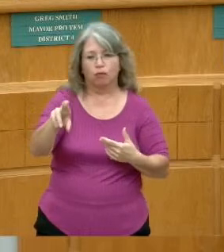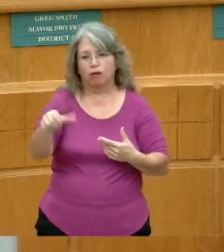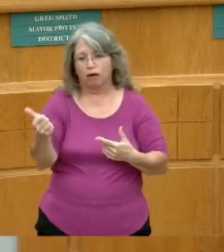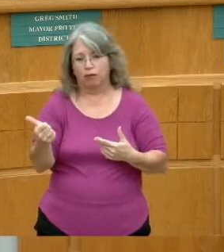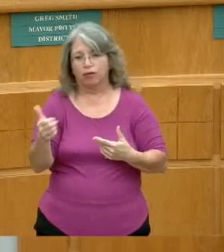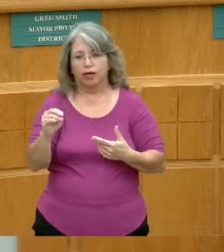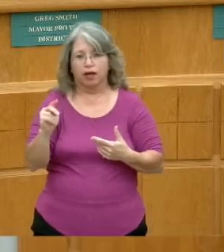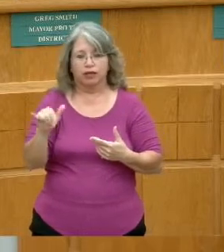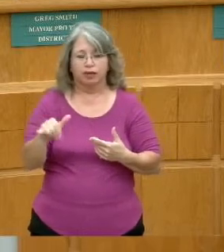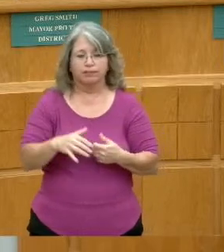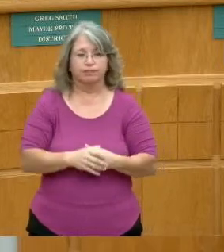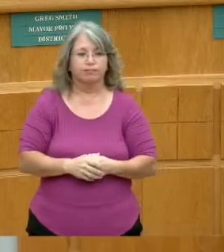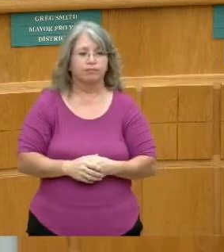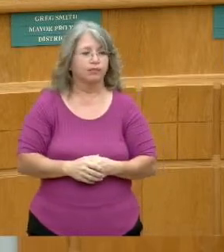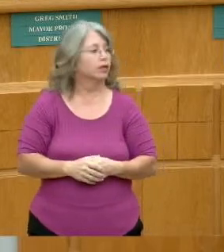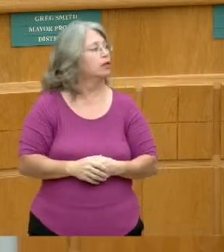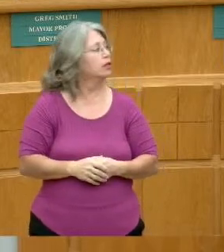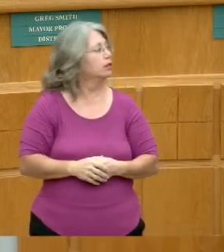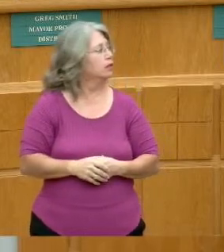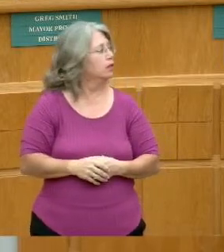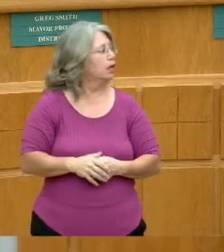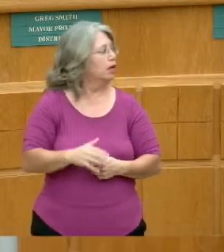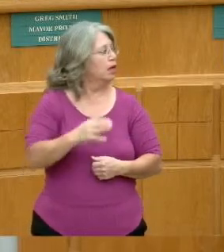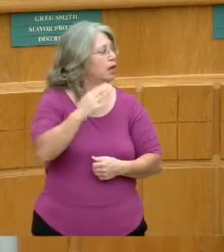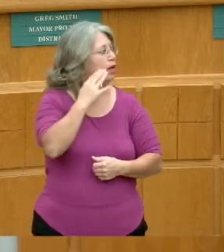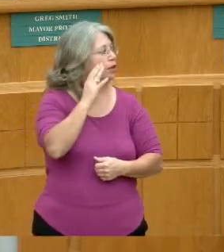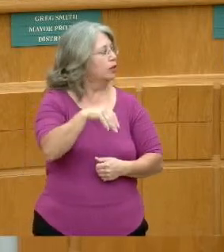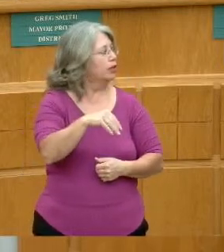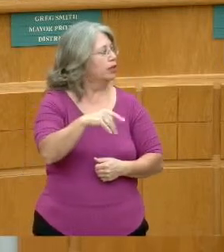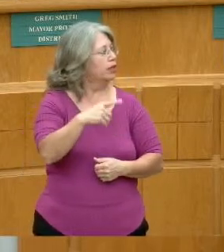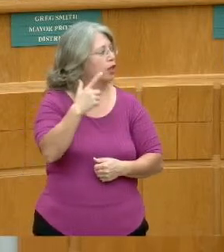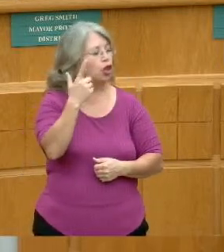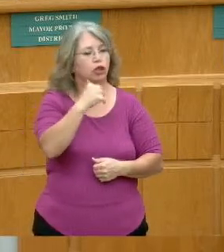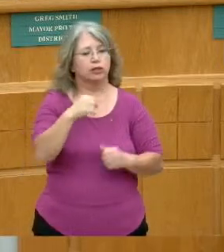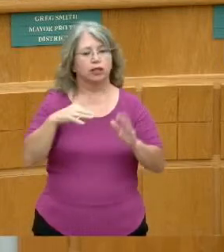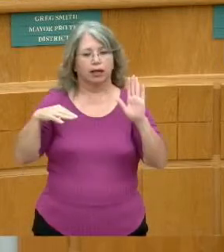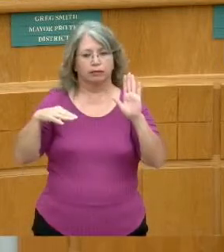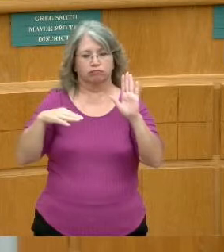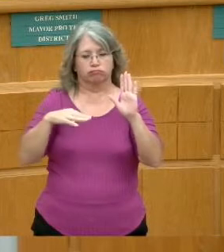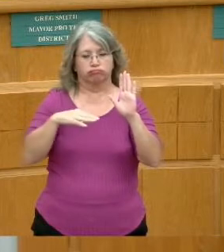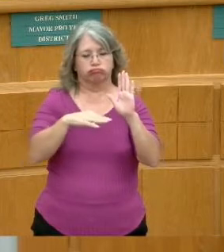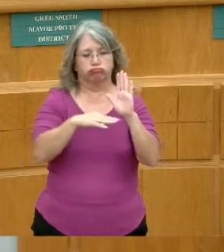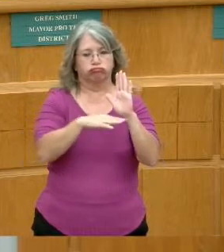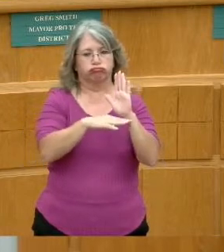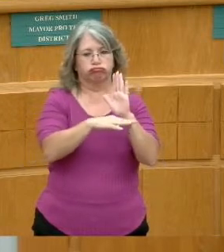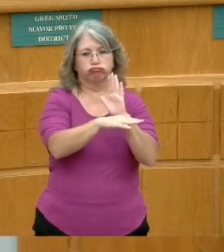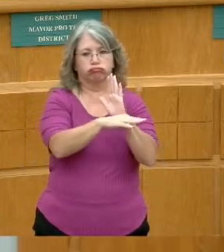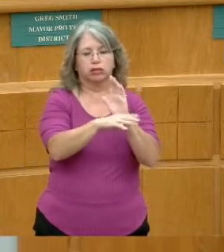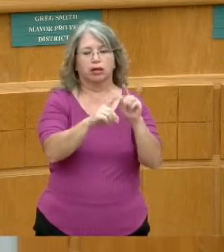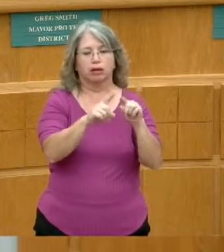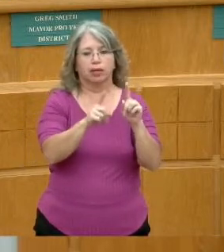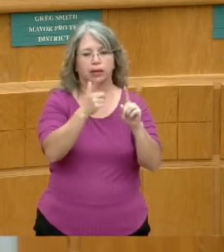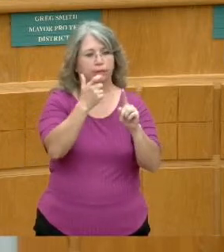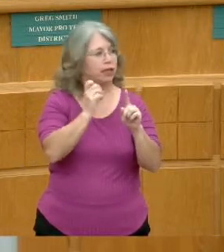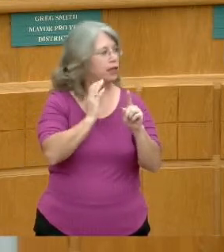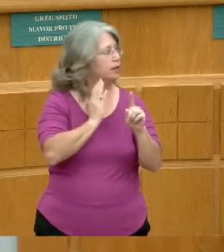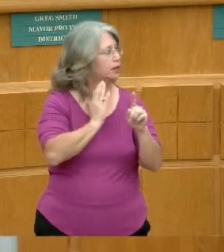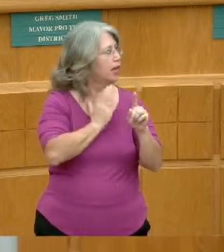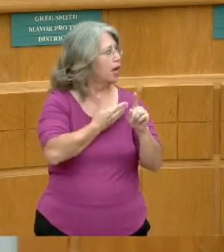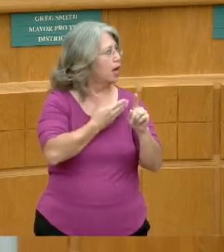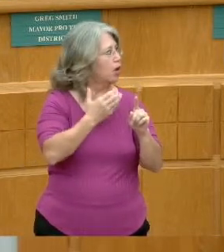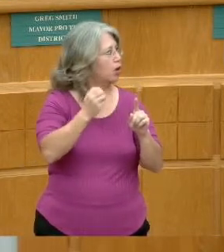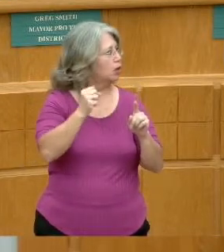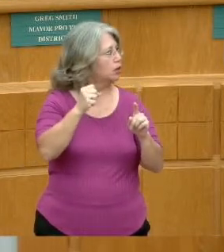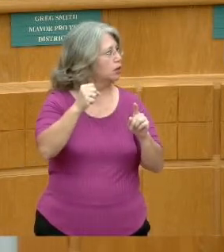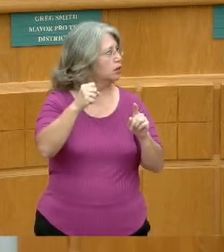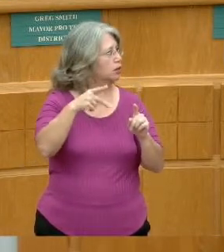small decrease. Now, I know it looks like a flat line, but it's because the spike in Nueces is so high. And if we were to change the scale of